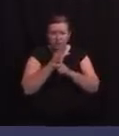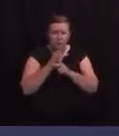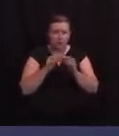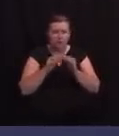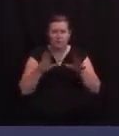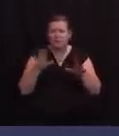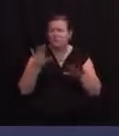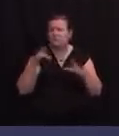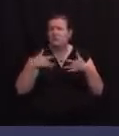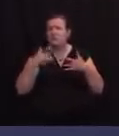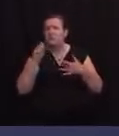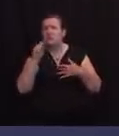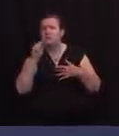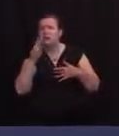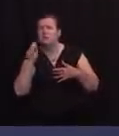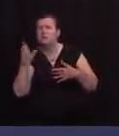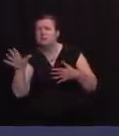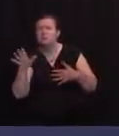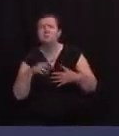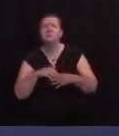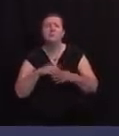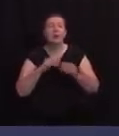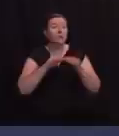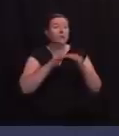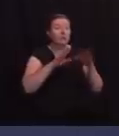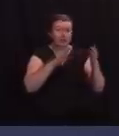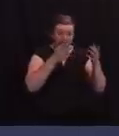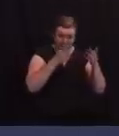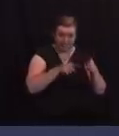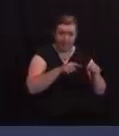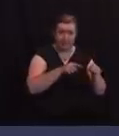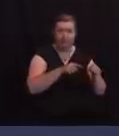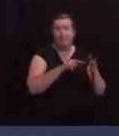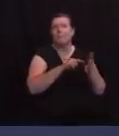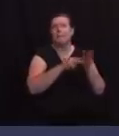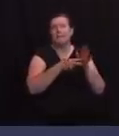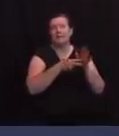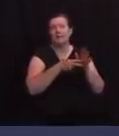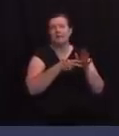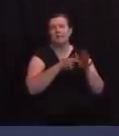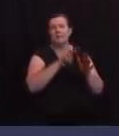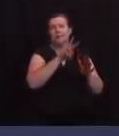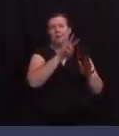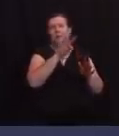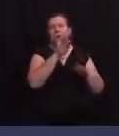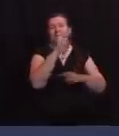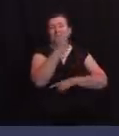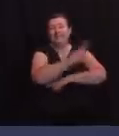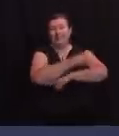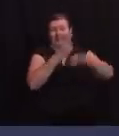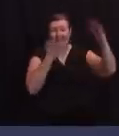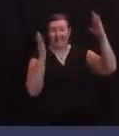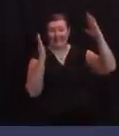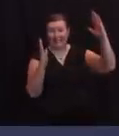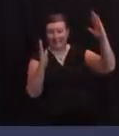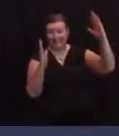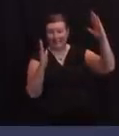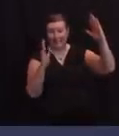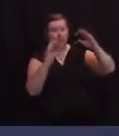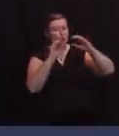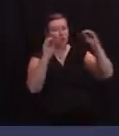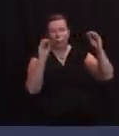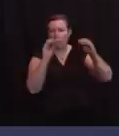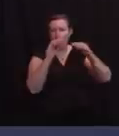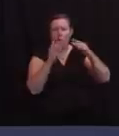Remember, when they have an outbreak, you have to be free of cases for 28 days. So you work out that status. 10 are in that